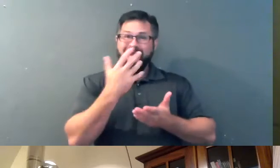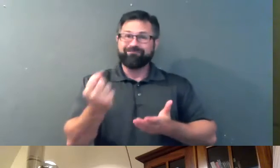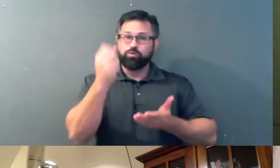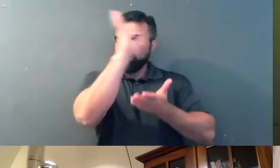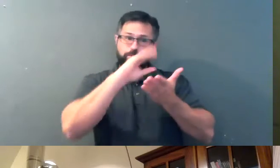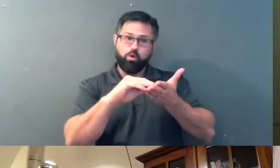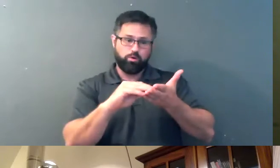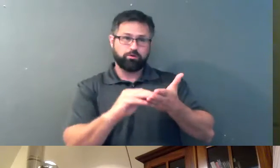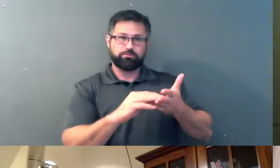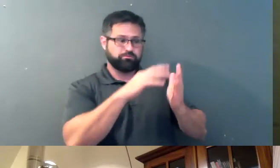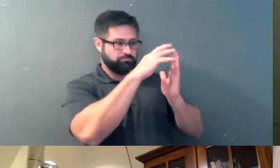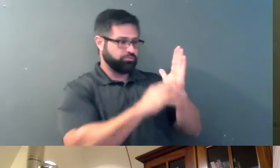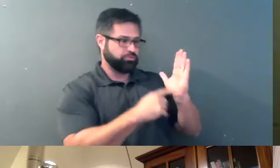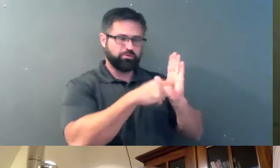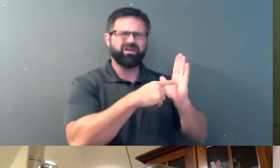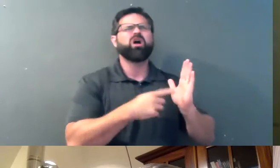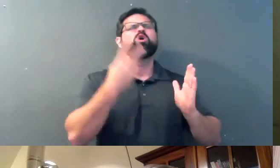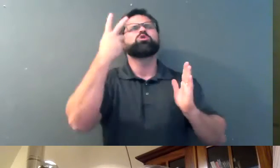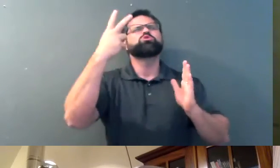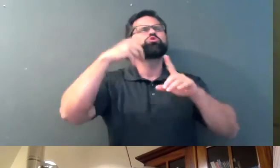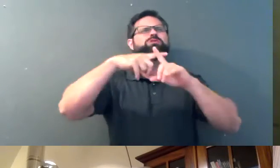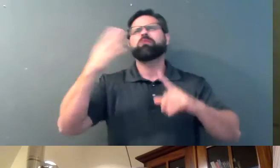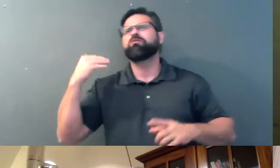this endeavor.